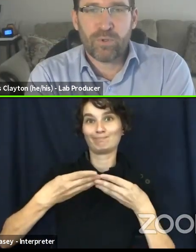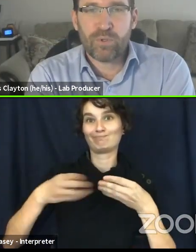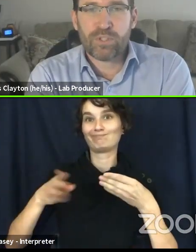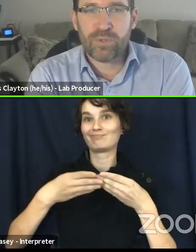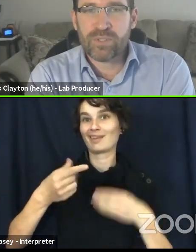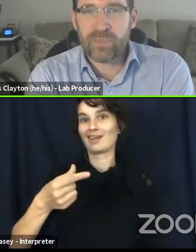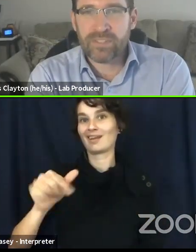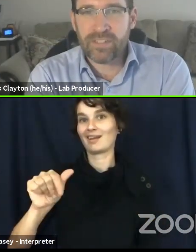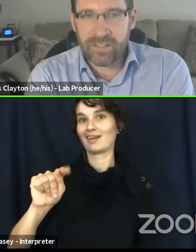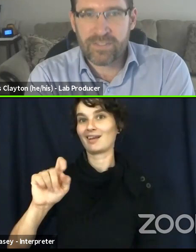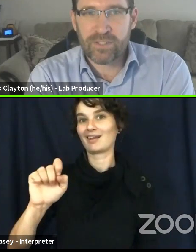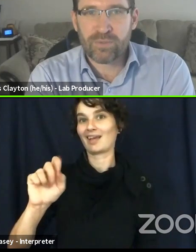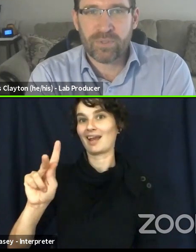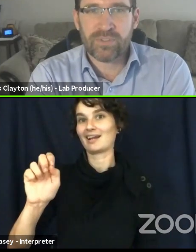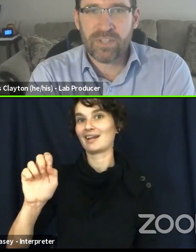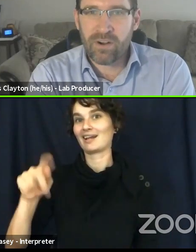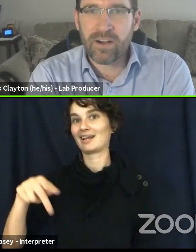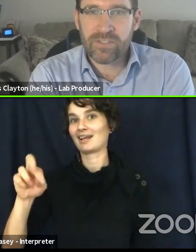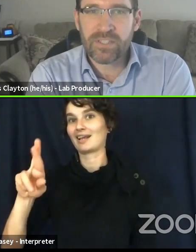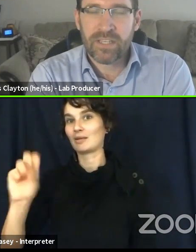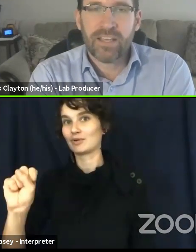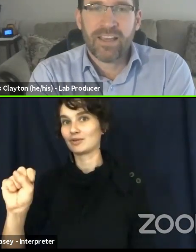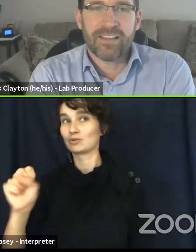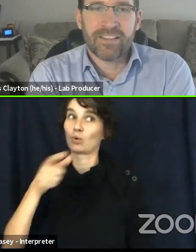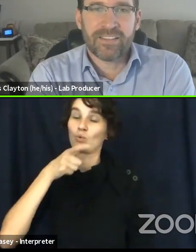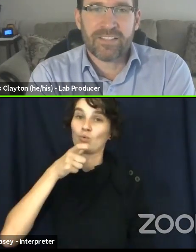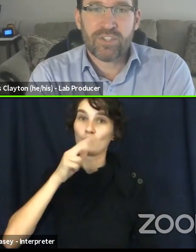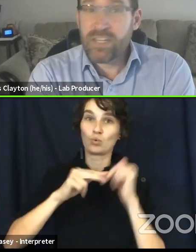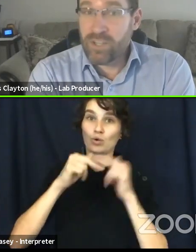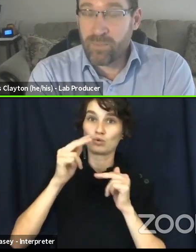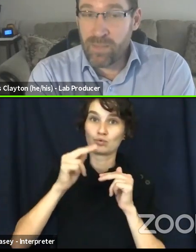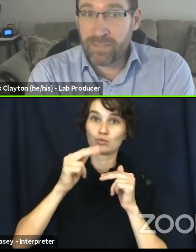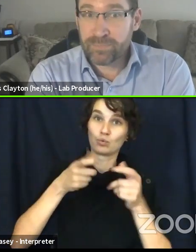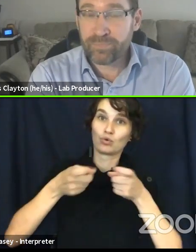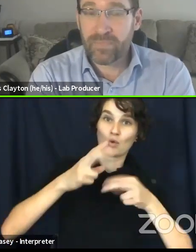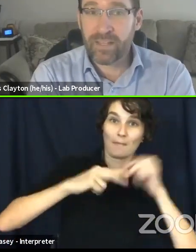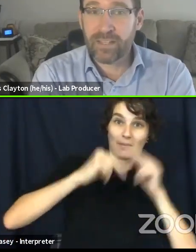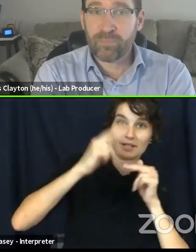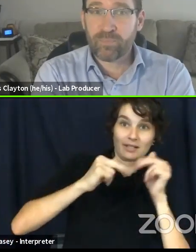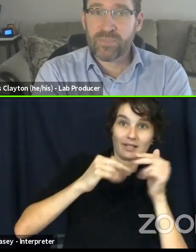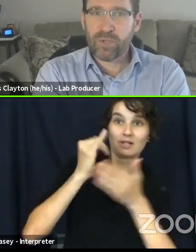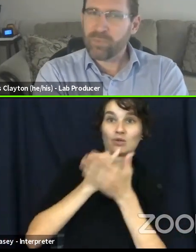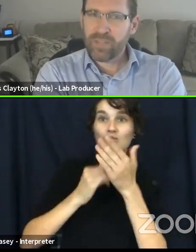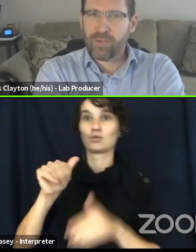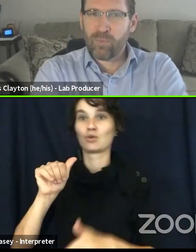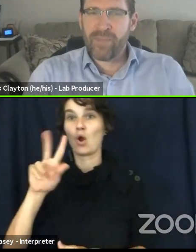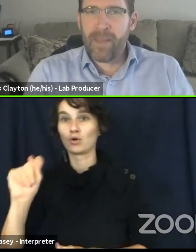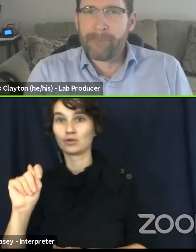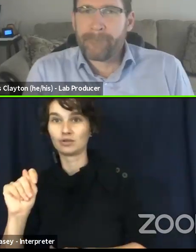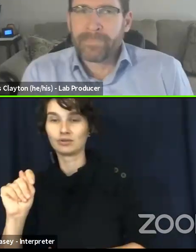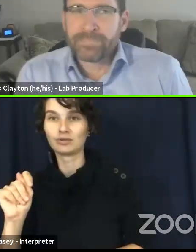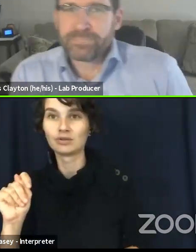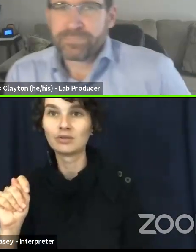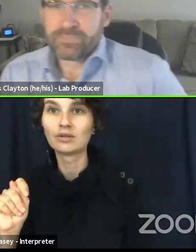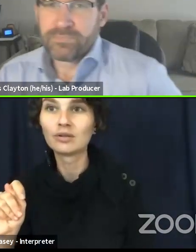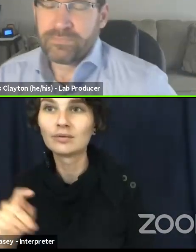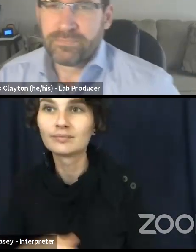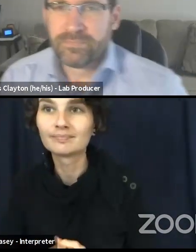of who controls the buildings controls the art, and that's changing maybe. So love to hear more about that.